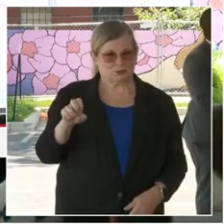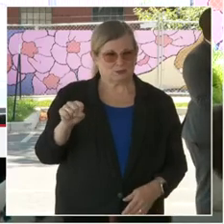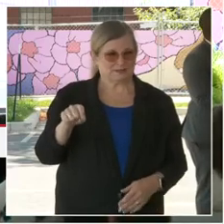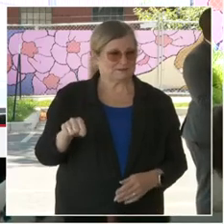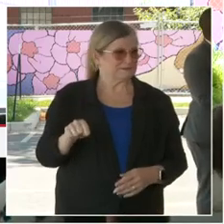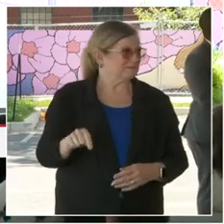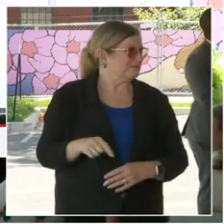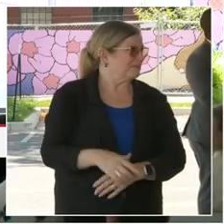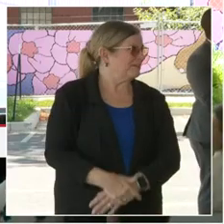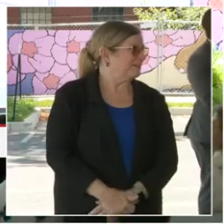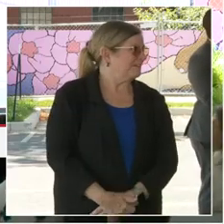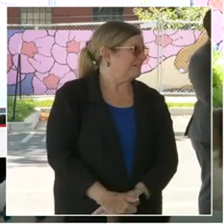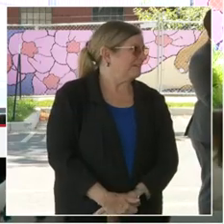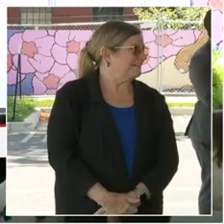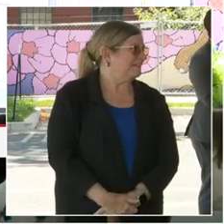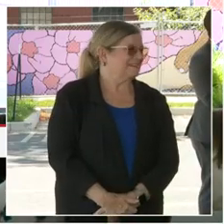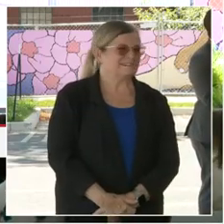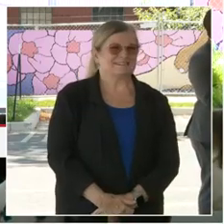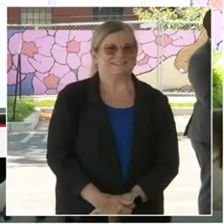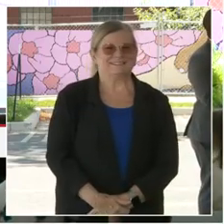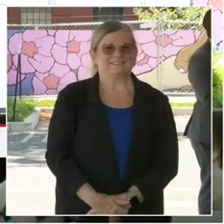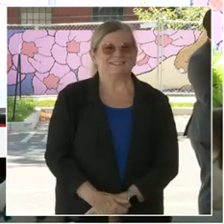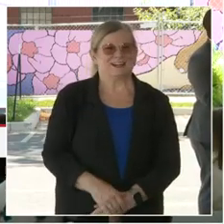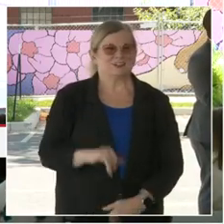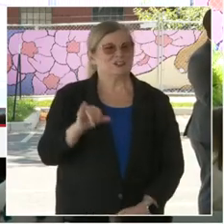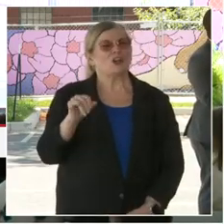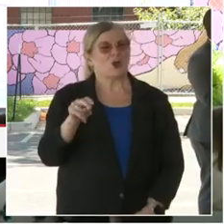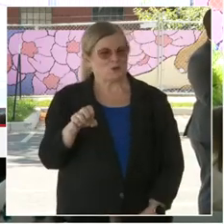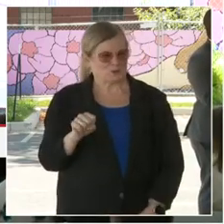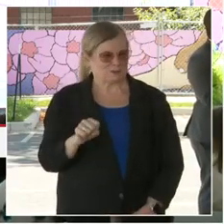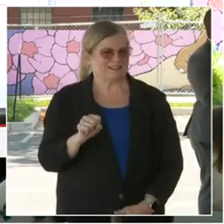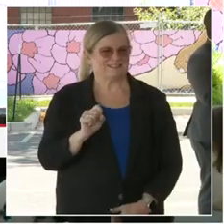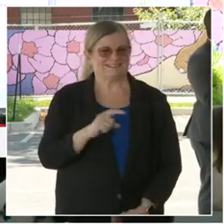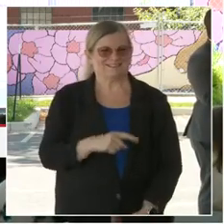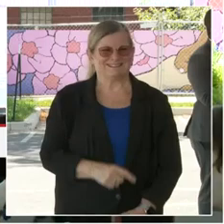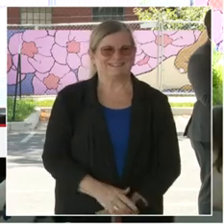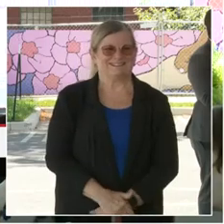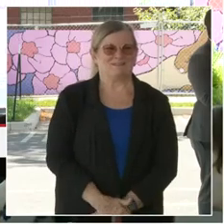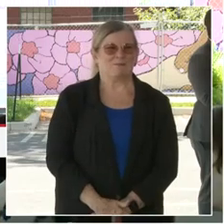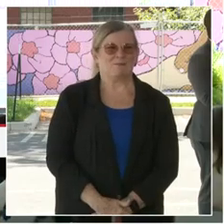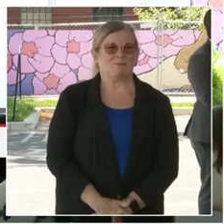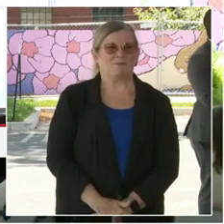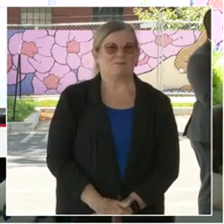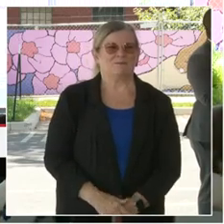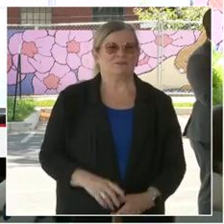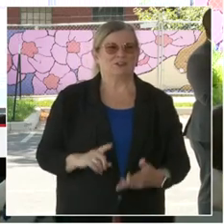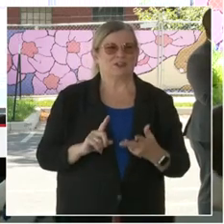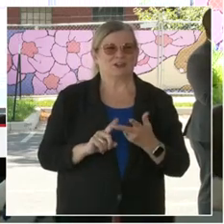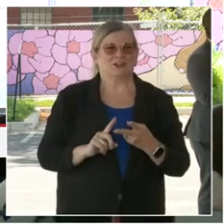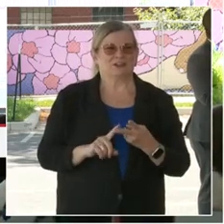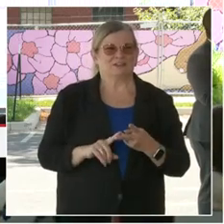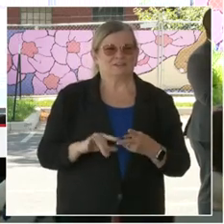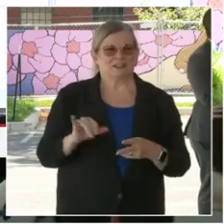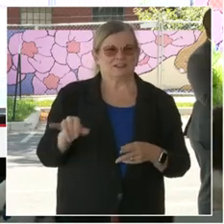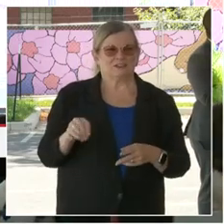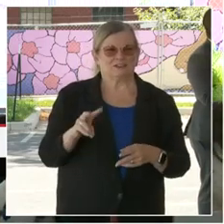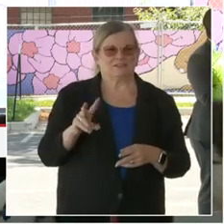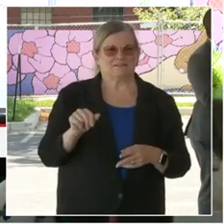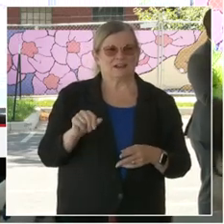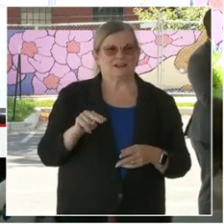Sorry, Kiana Jones. Jovan Davis, Love More